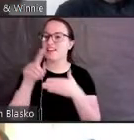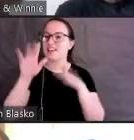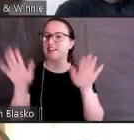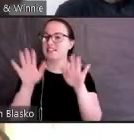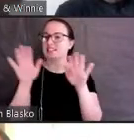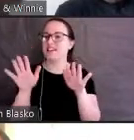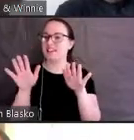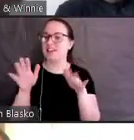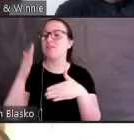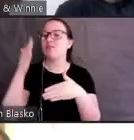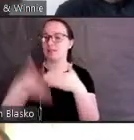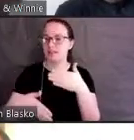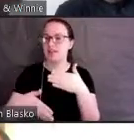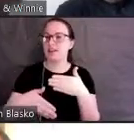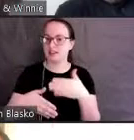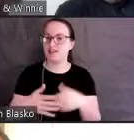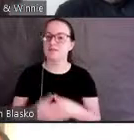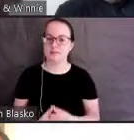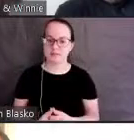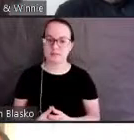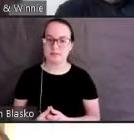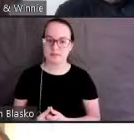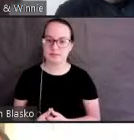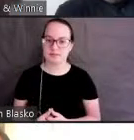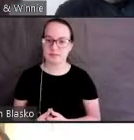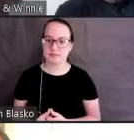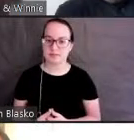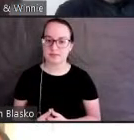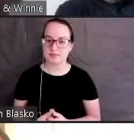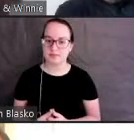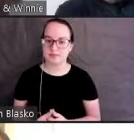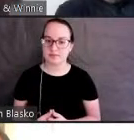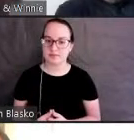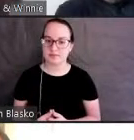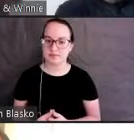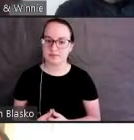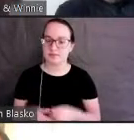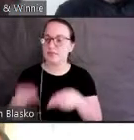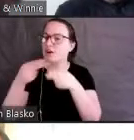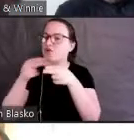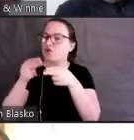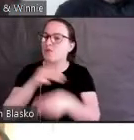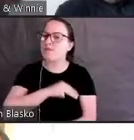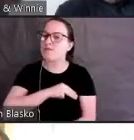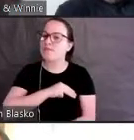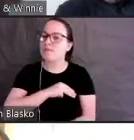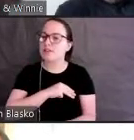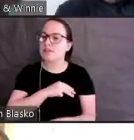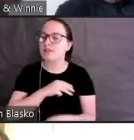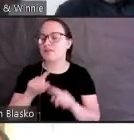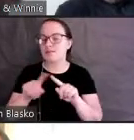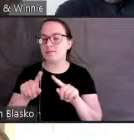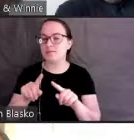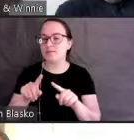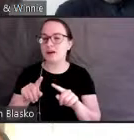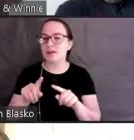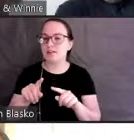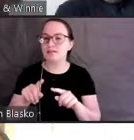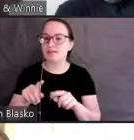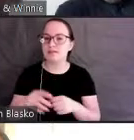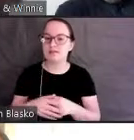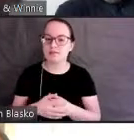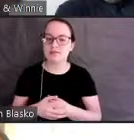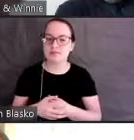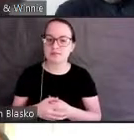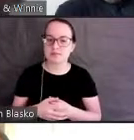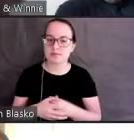Special Missions. Very special, short mission season. But for those of you that are given, praise God. I just want to